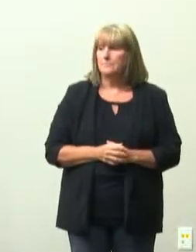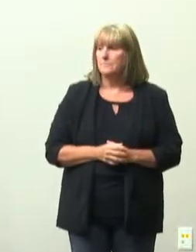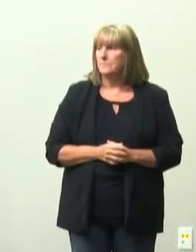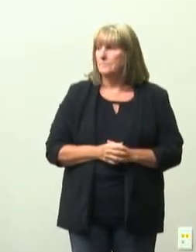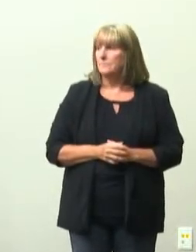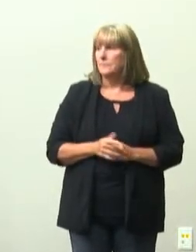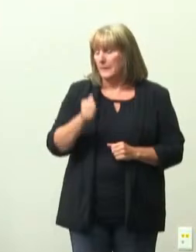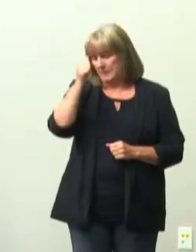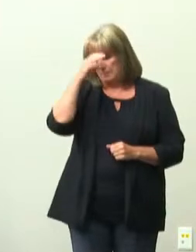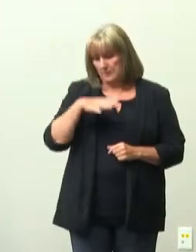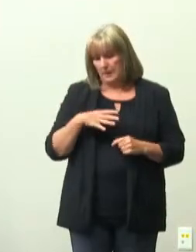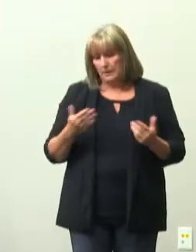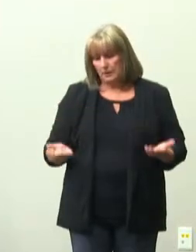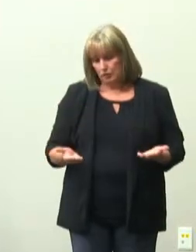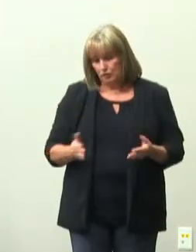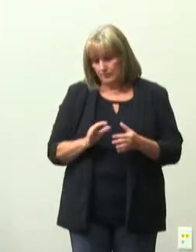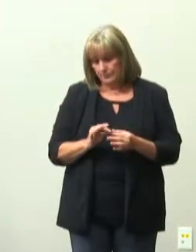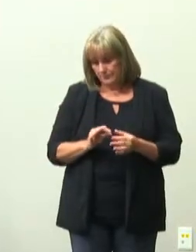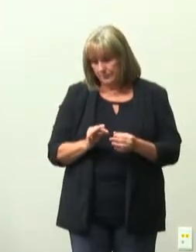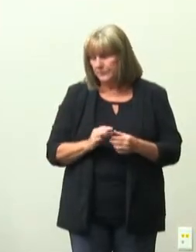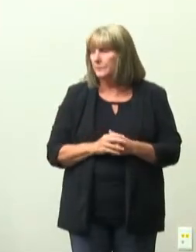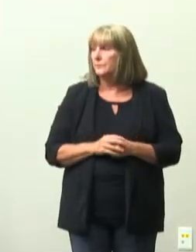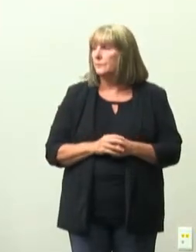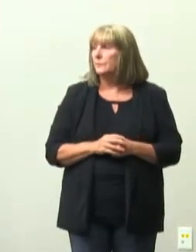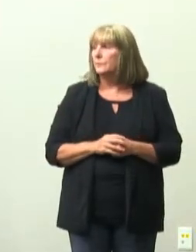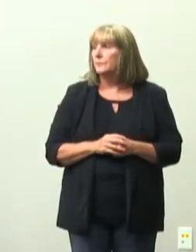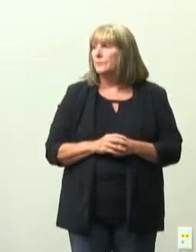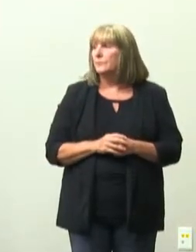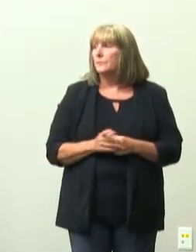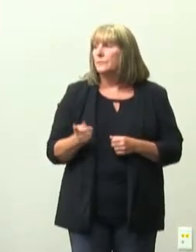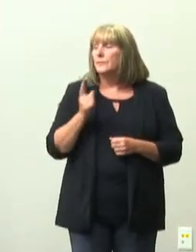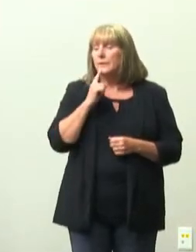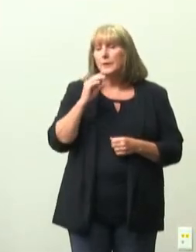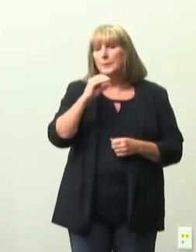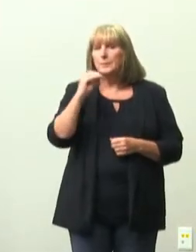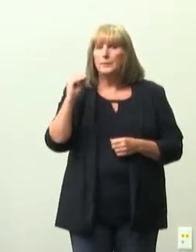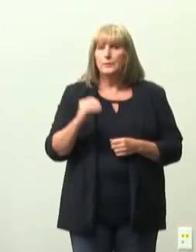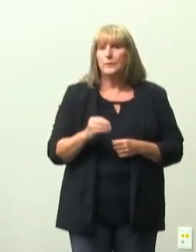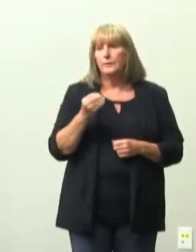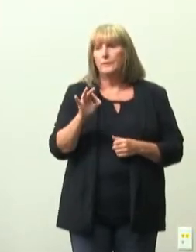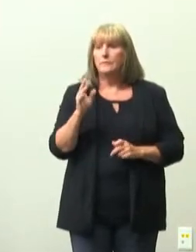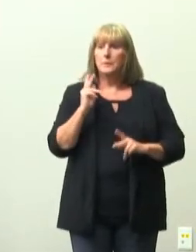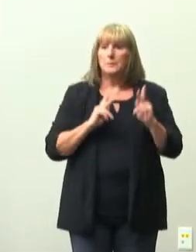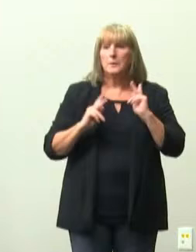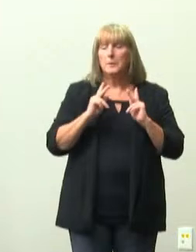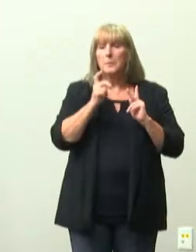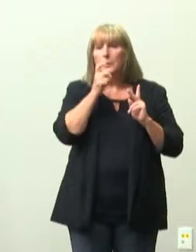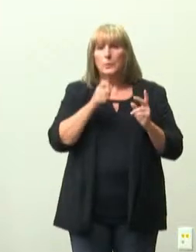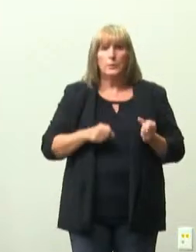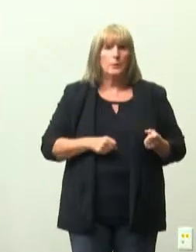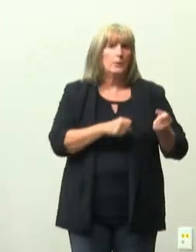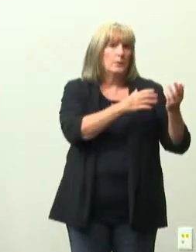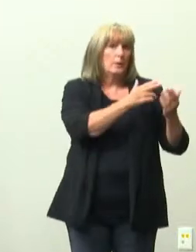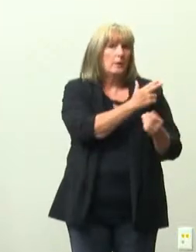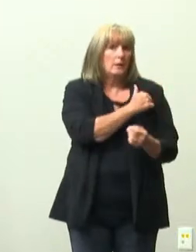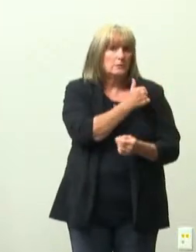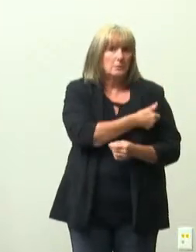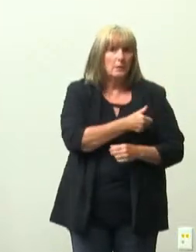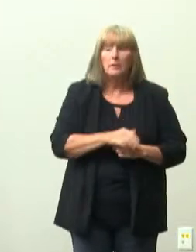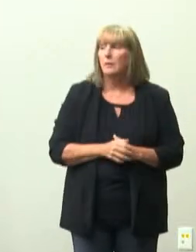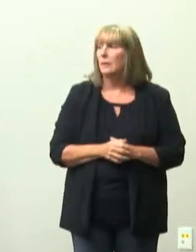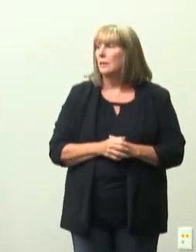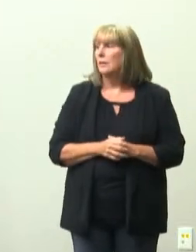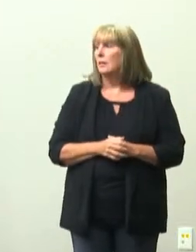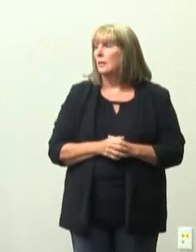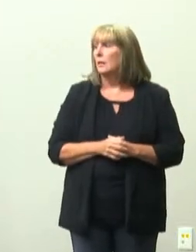Pat, we sort of talked about figures of percentages of people who are hospitalized who had what